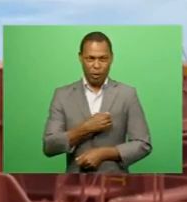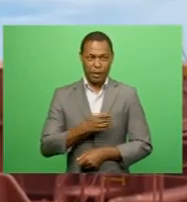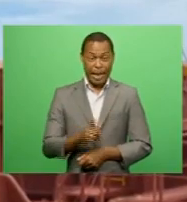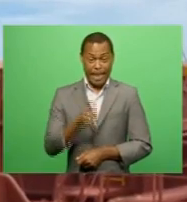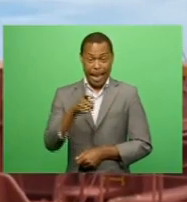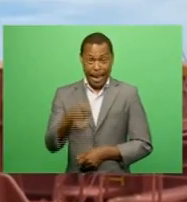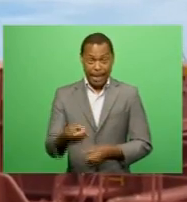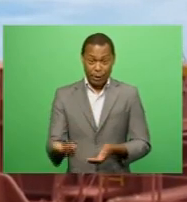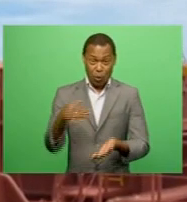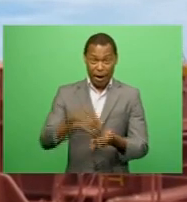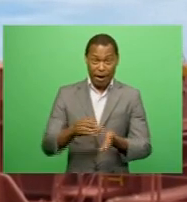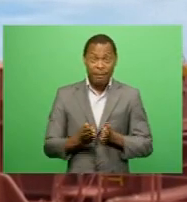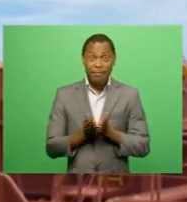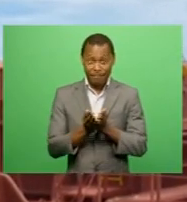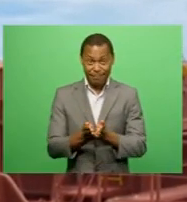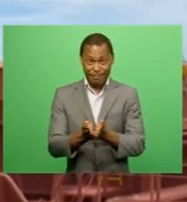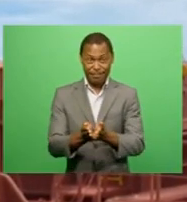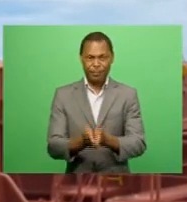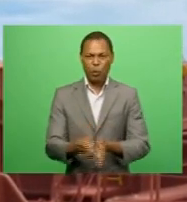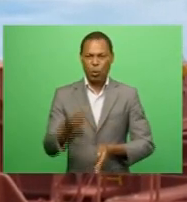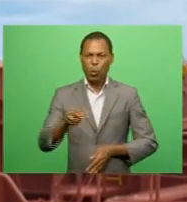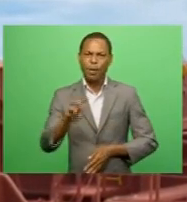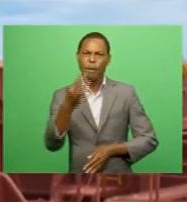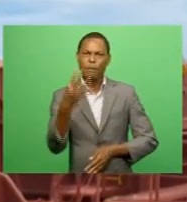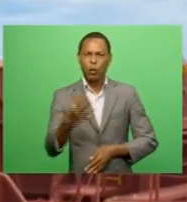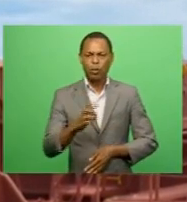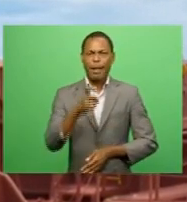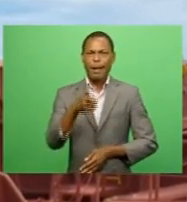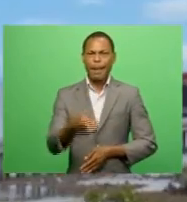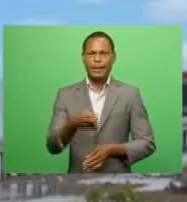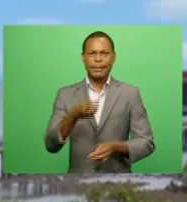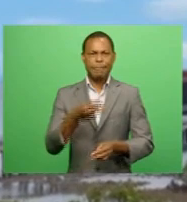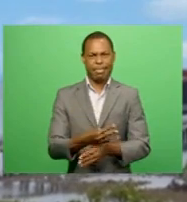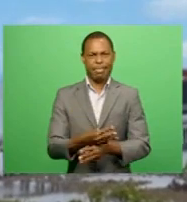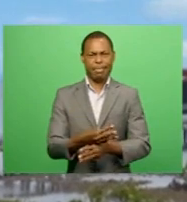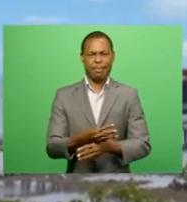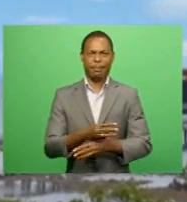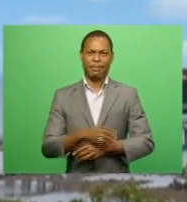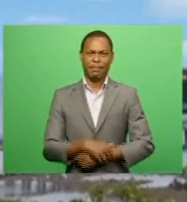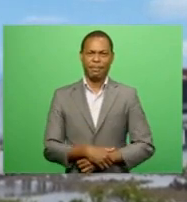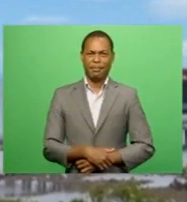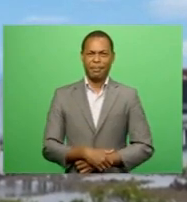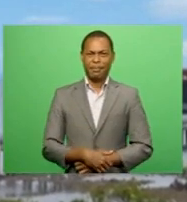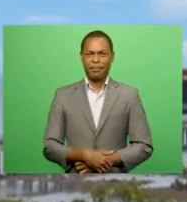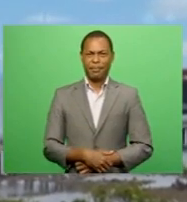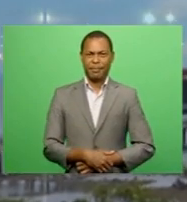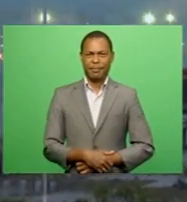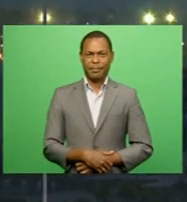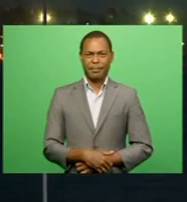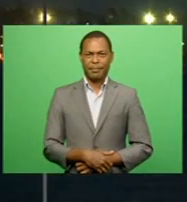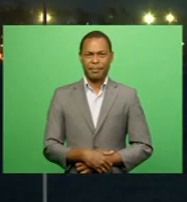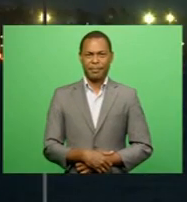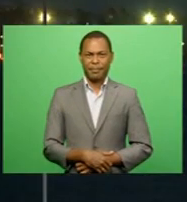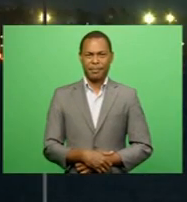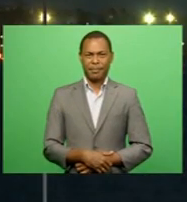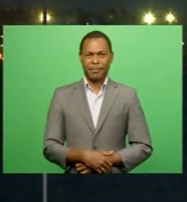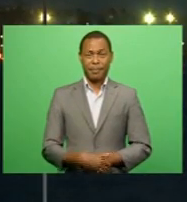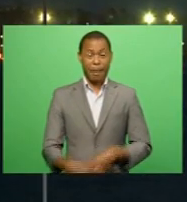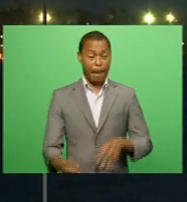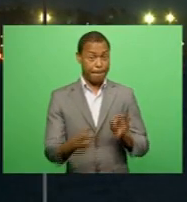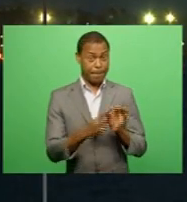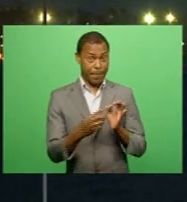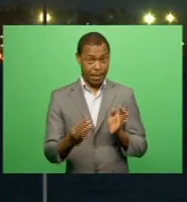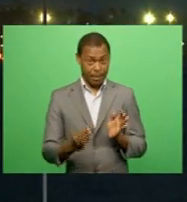is expected to berth here on the 24th of next month. Eleanor Turangaiviu, FBC News. Prime